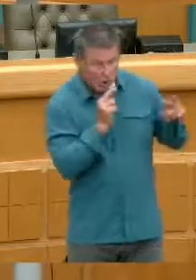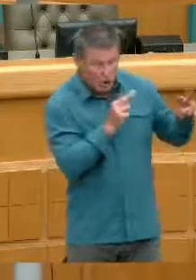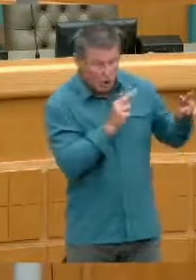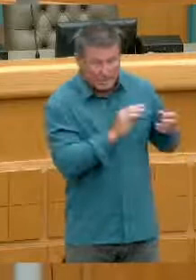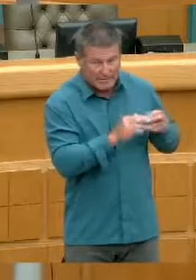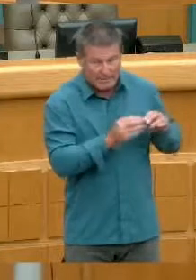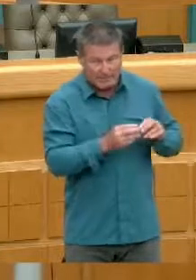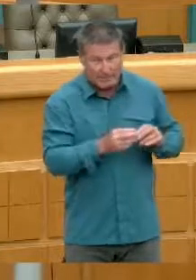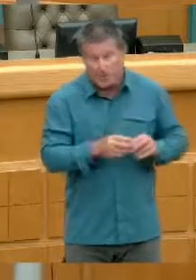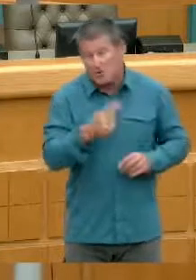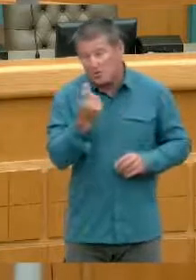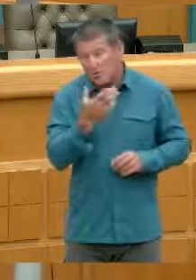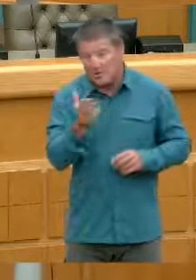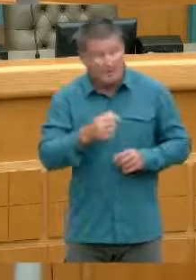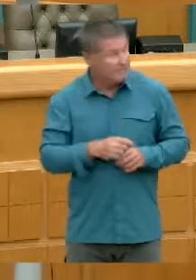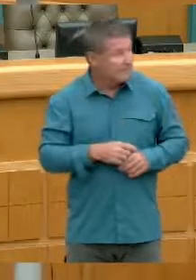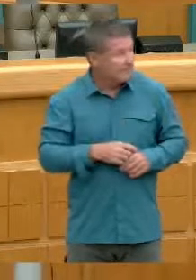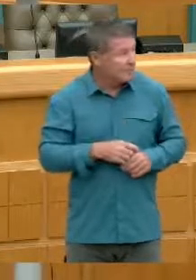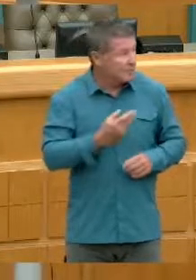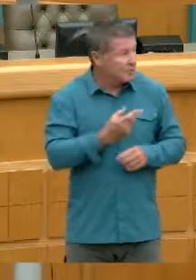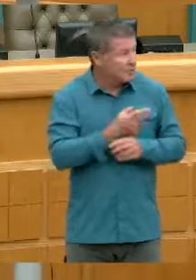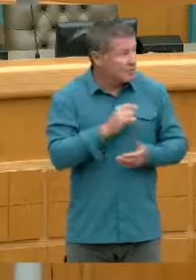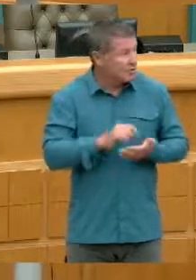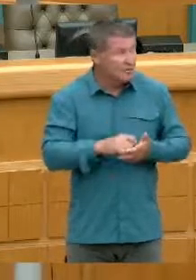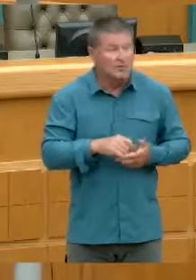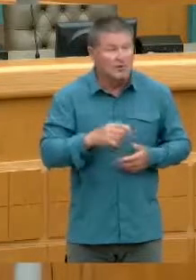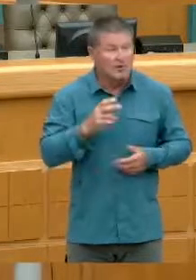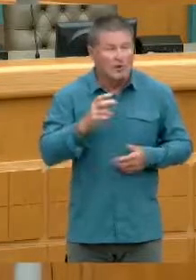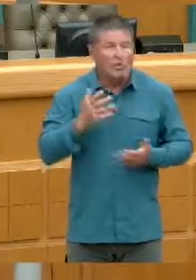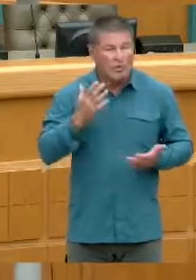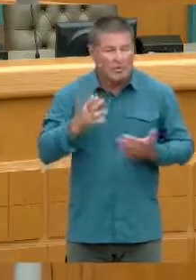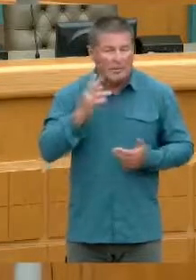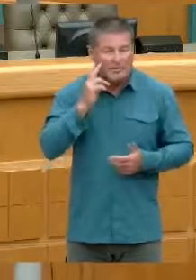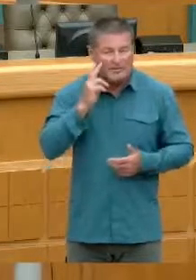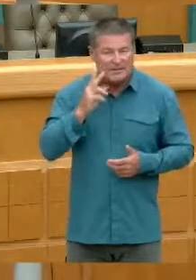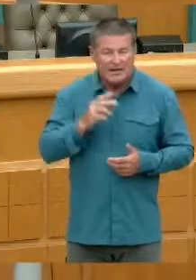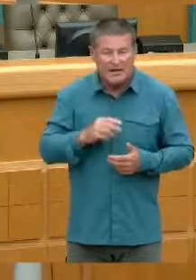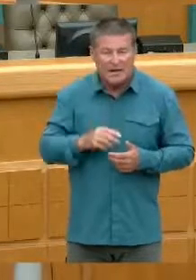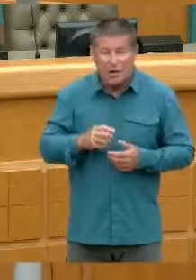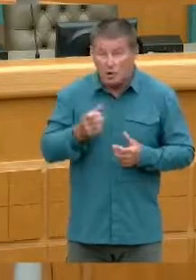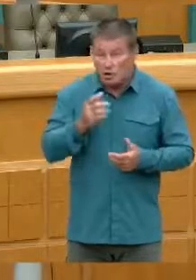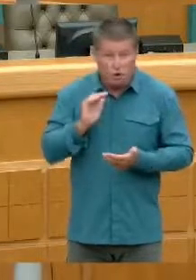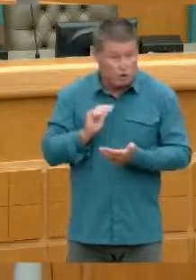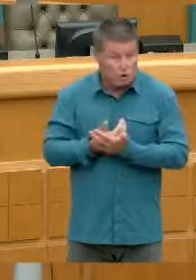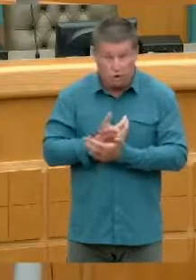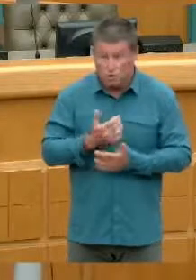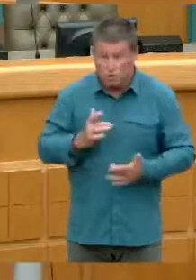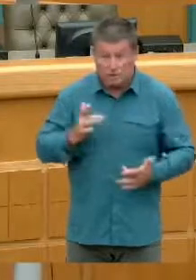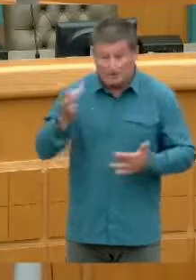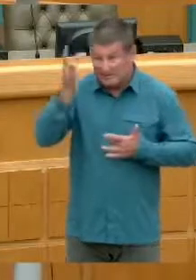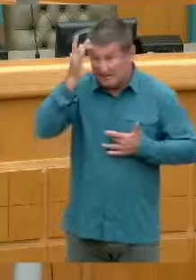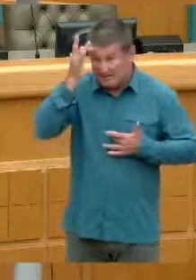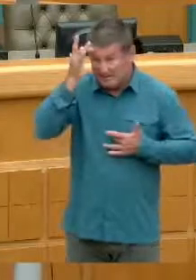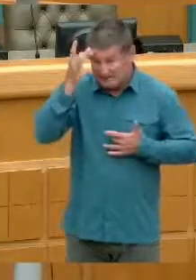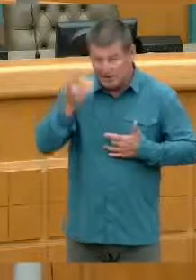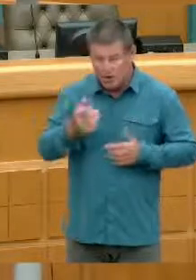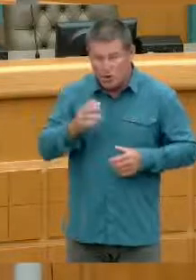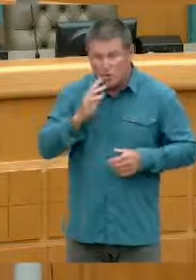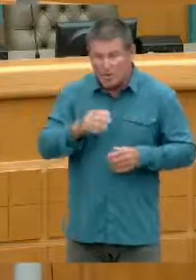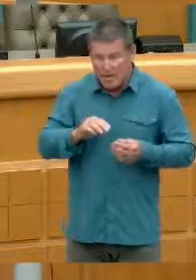one of the things that we look at to say, well, we're probably going to continue to see an increase in the number of cases.